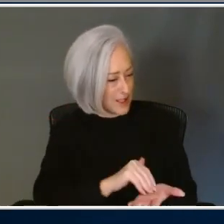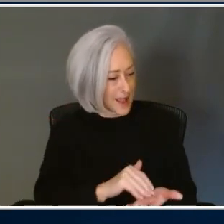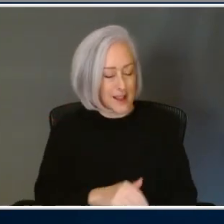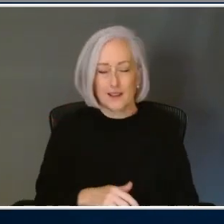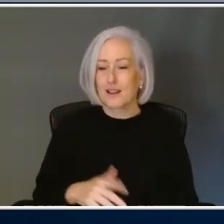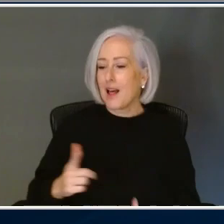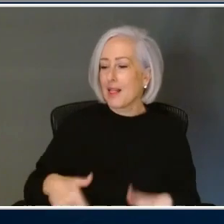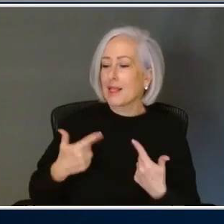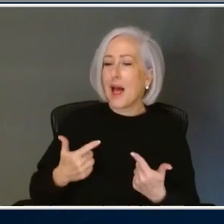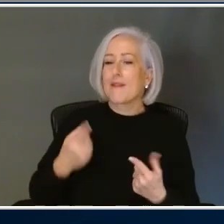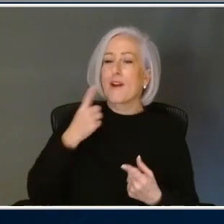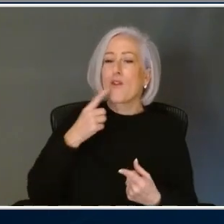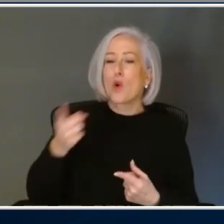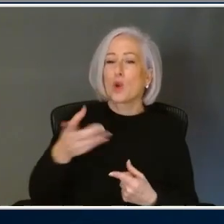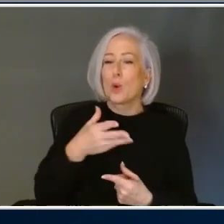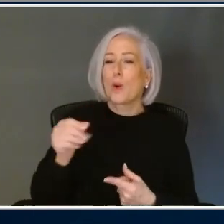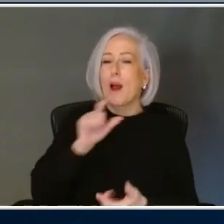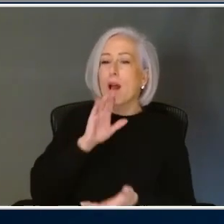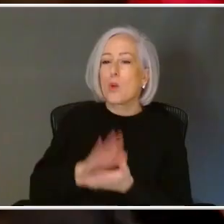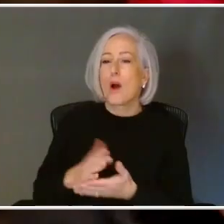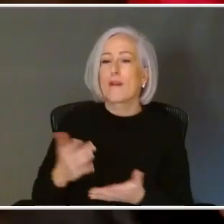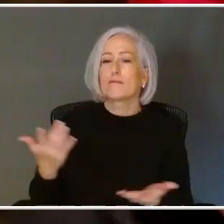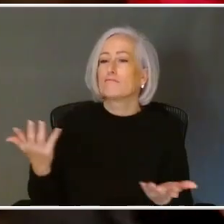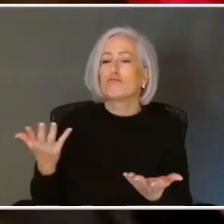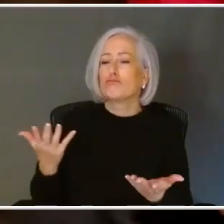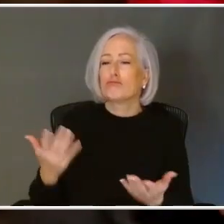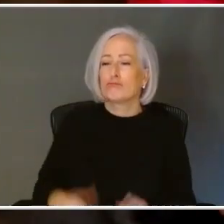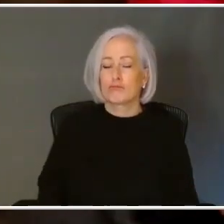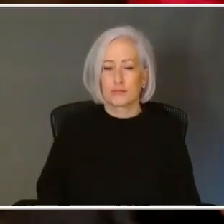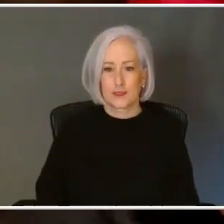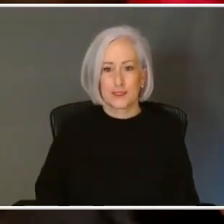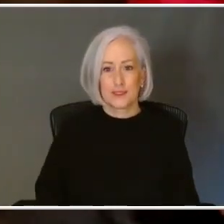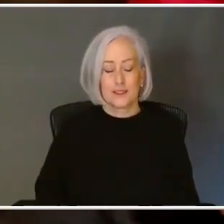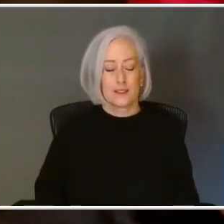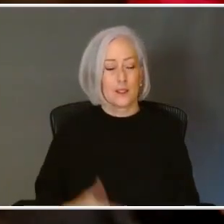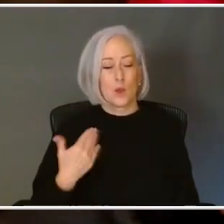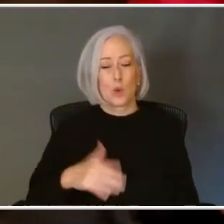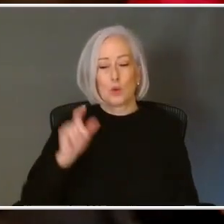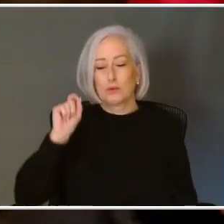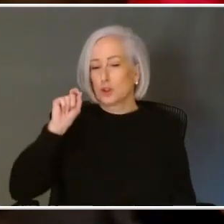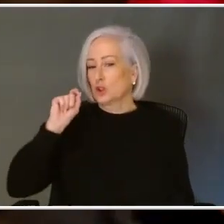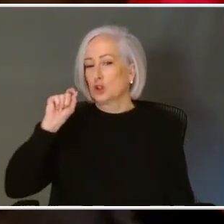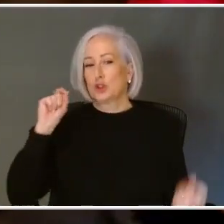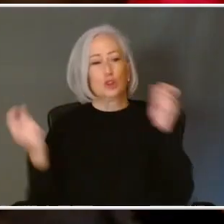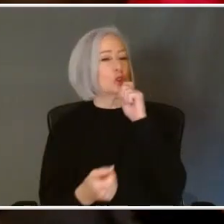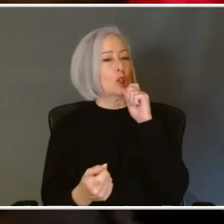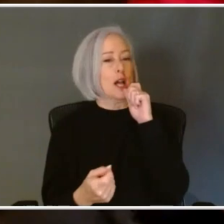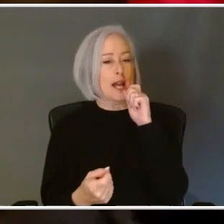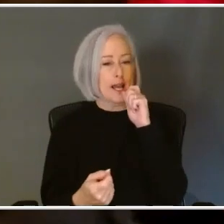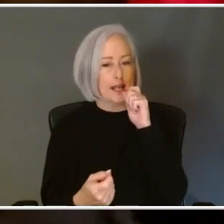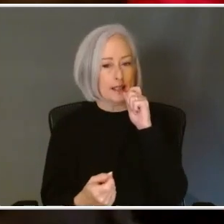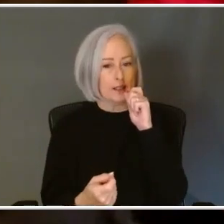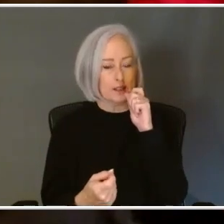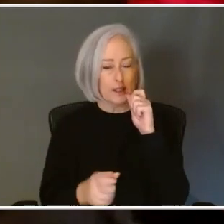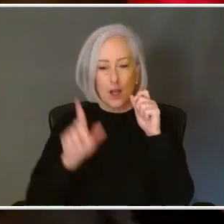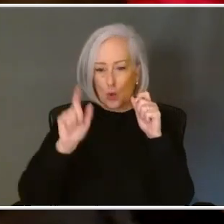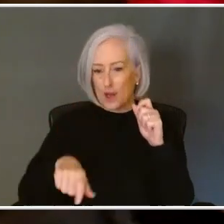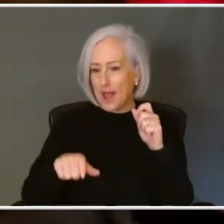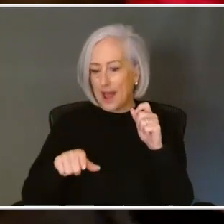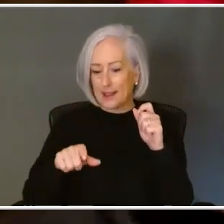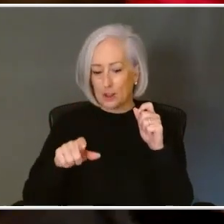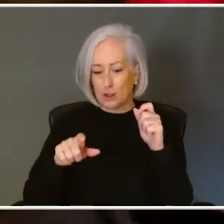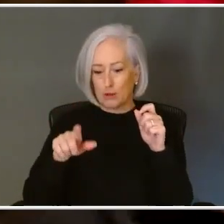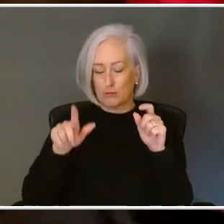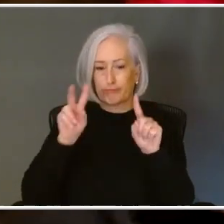Well, it's changed drastically. I mean, it kind of recalibrated everything and